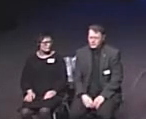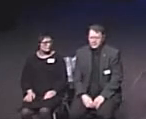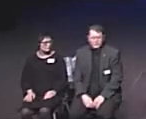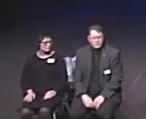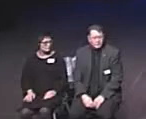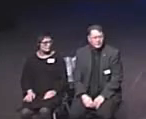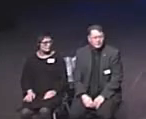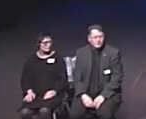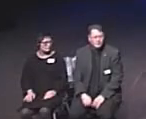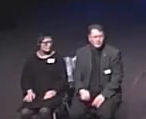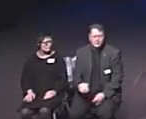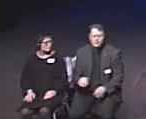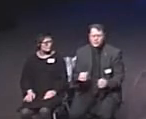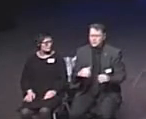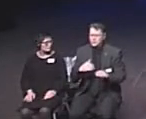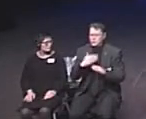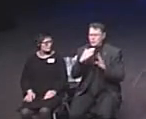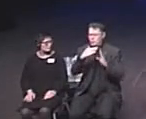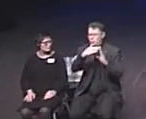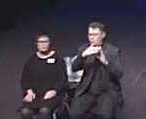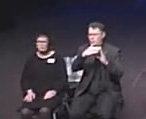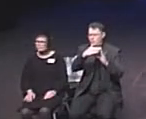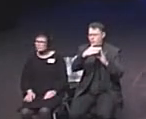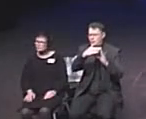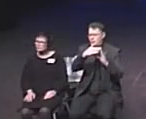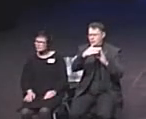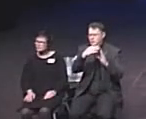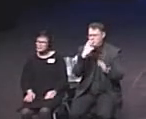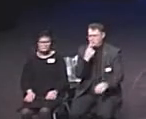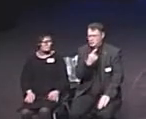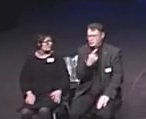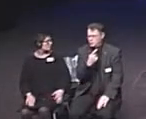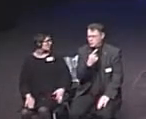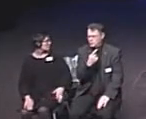Those in the corner, the upper corner. What can you see?